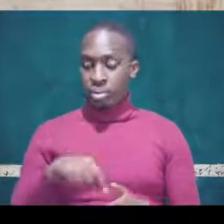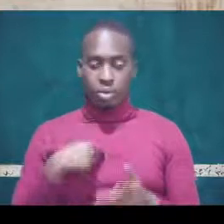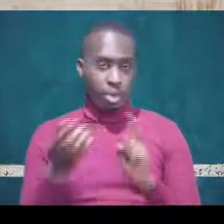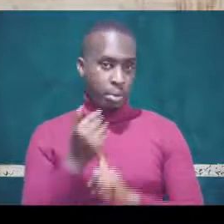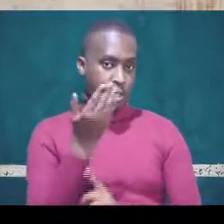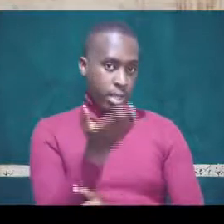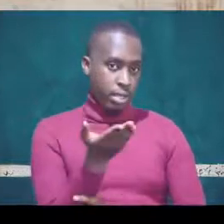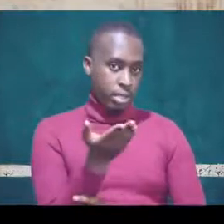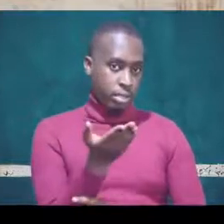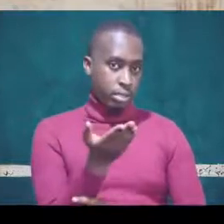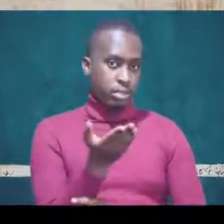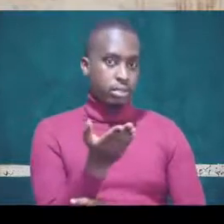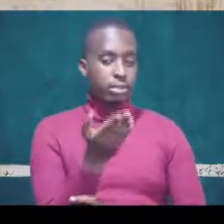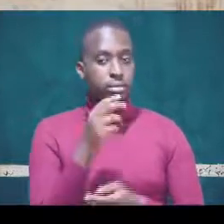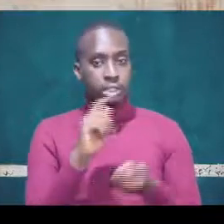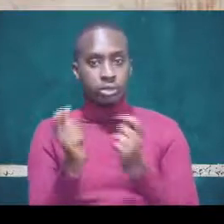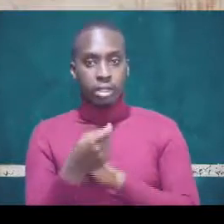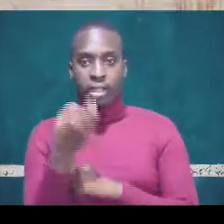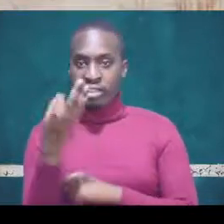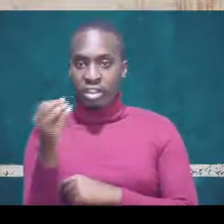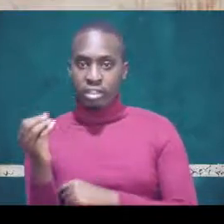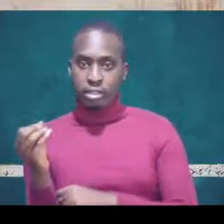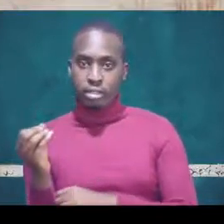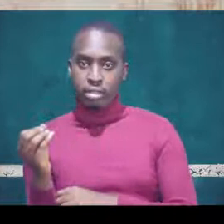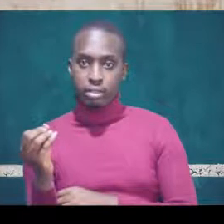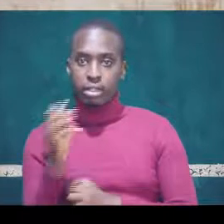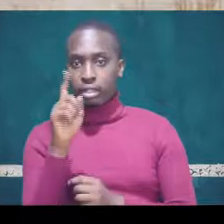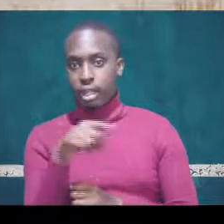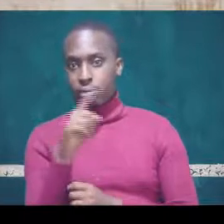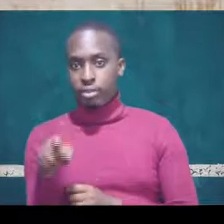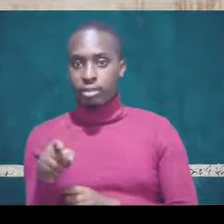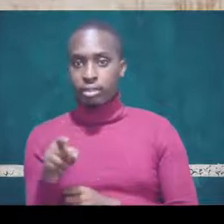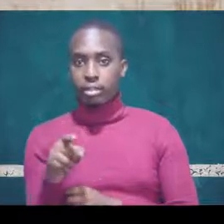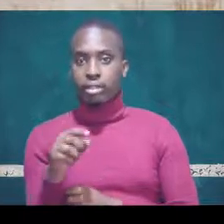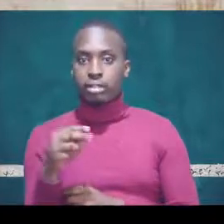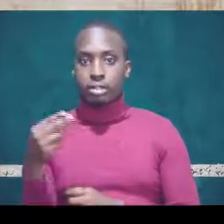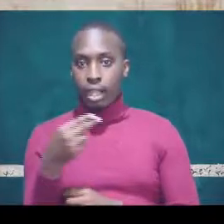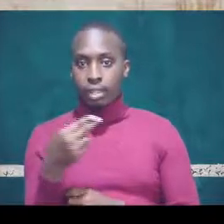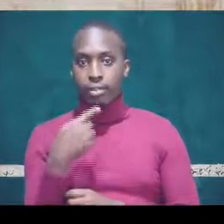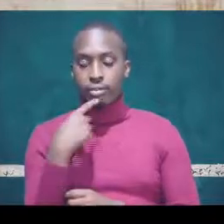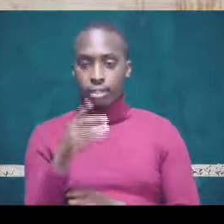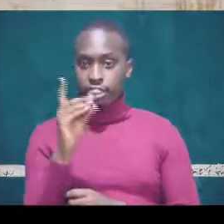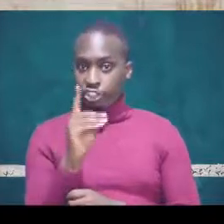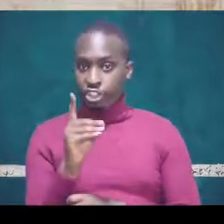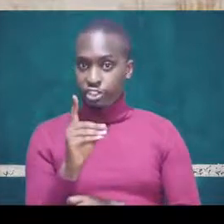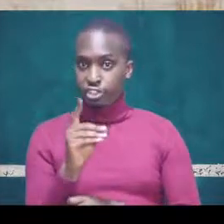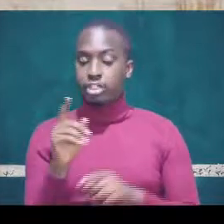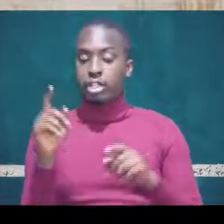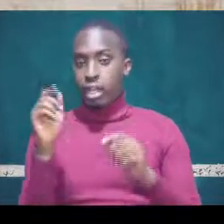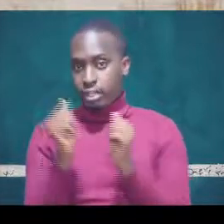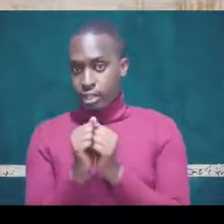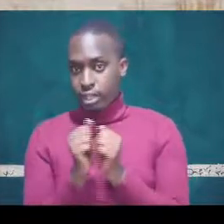here. So that becomes 300, then times the height, which is the distance, which is